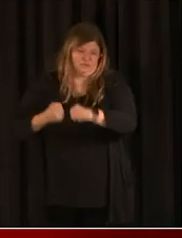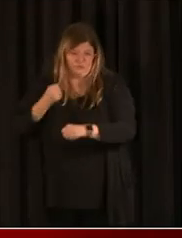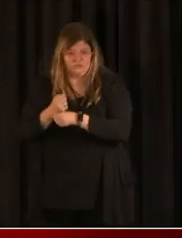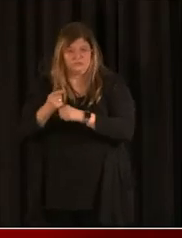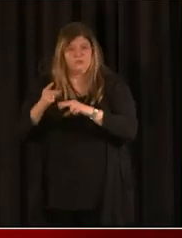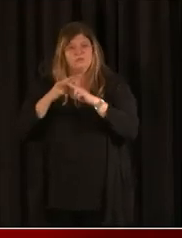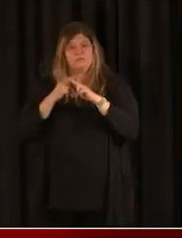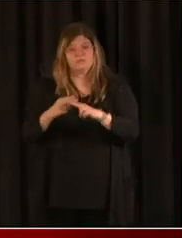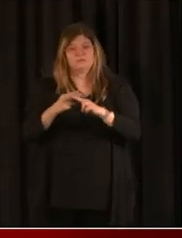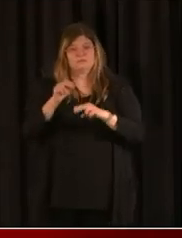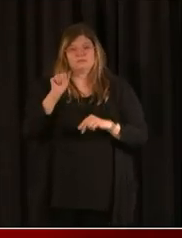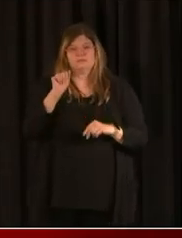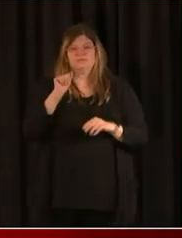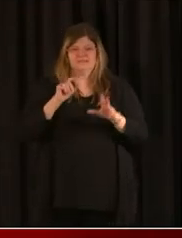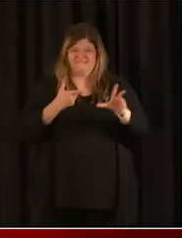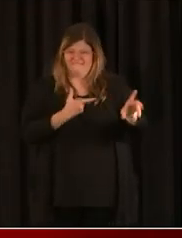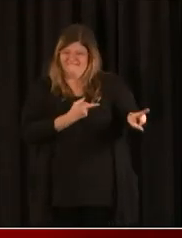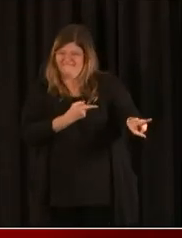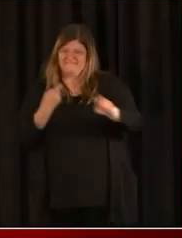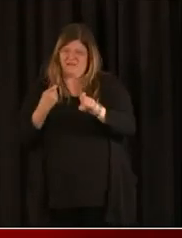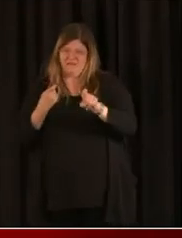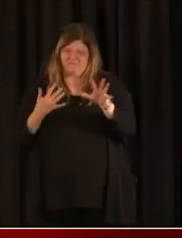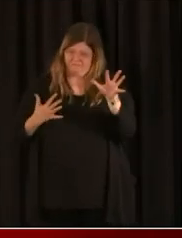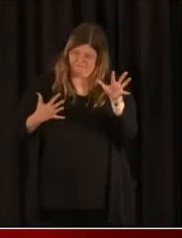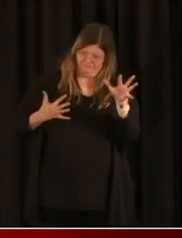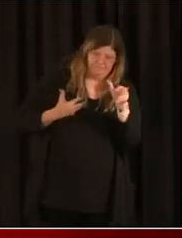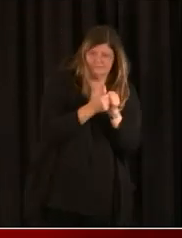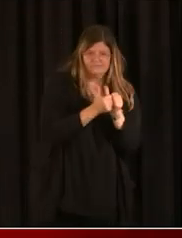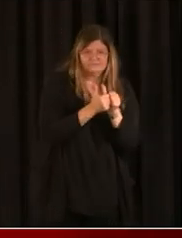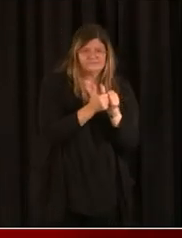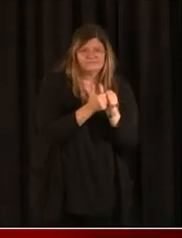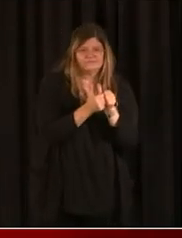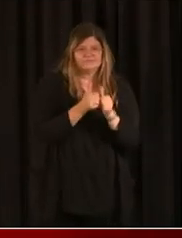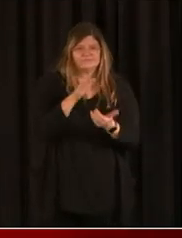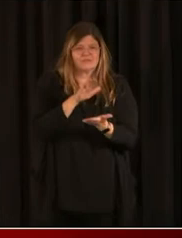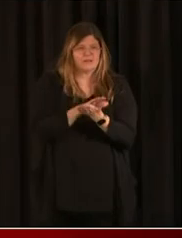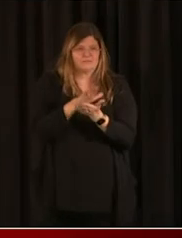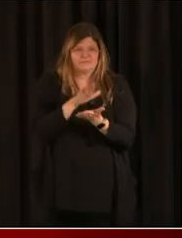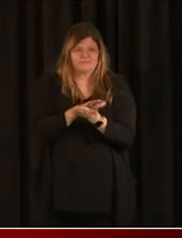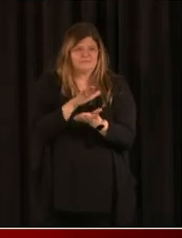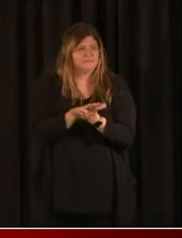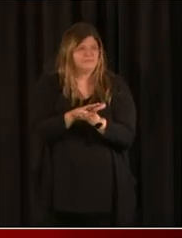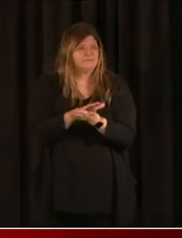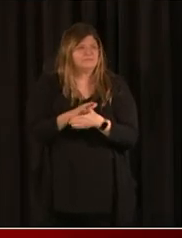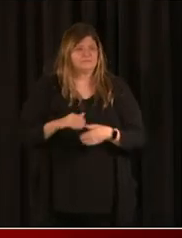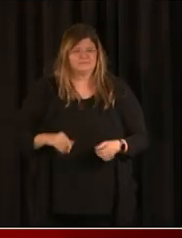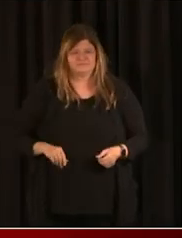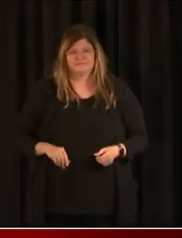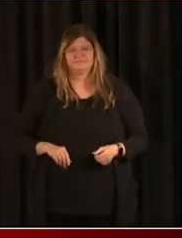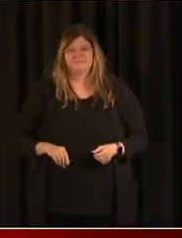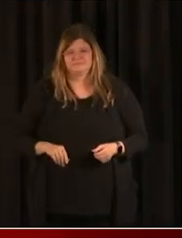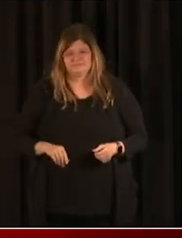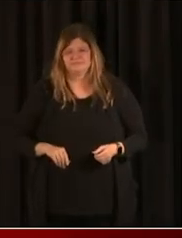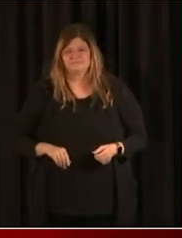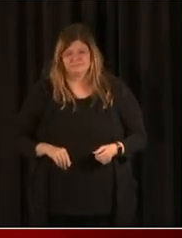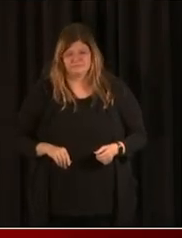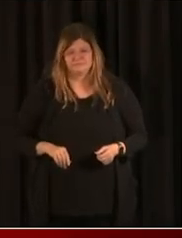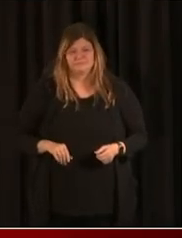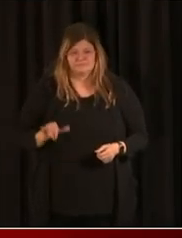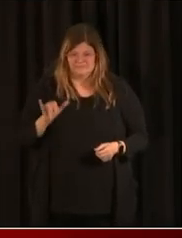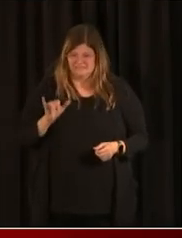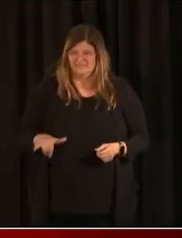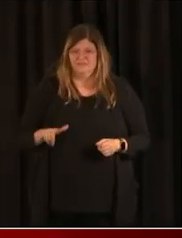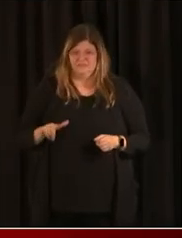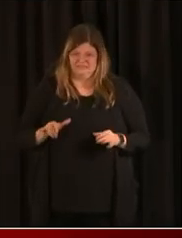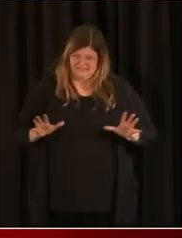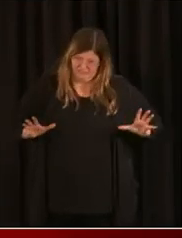be brief periods of time of 2 to 3 weeks in which we would focus on a particular area of a standard